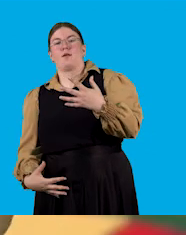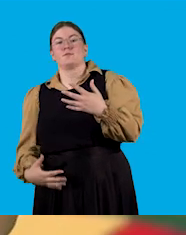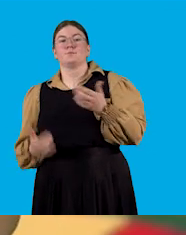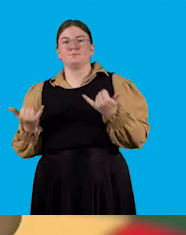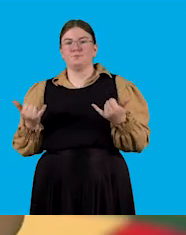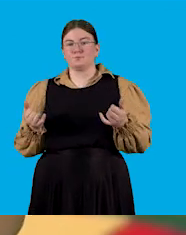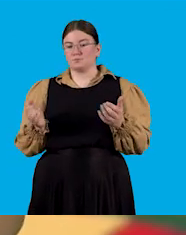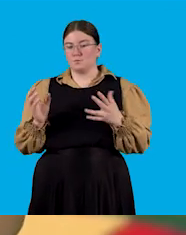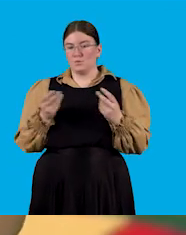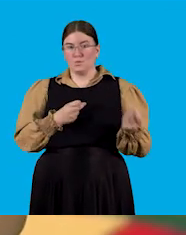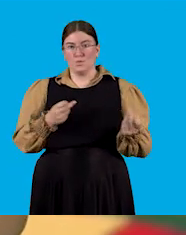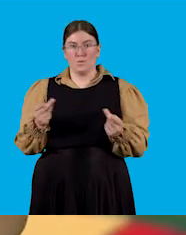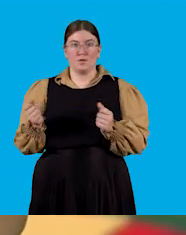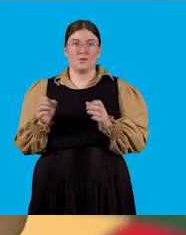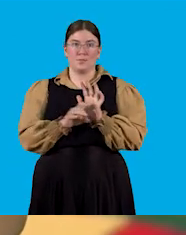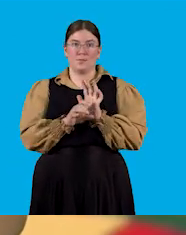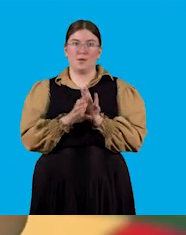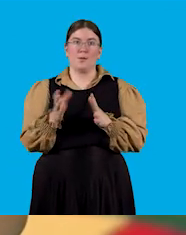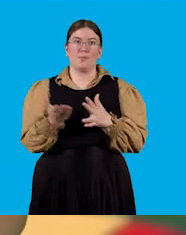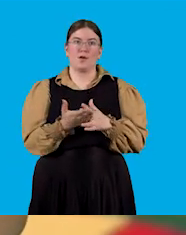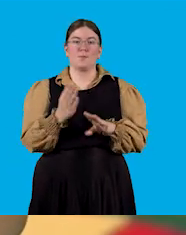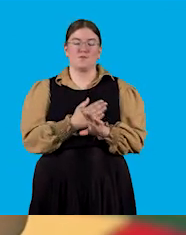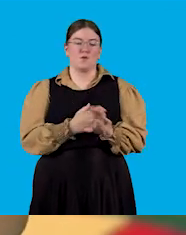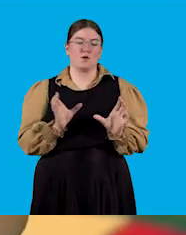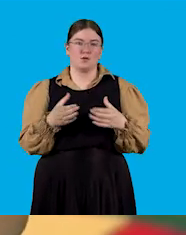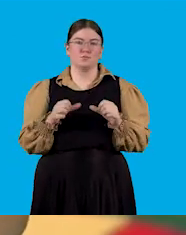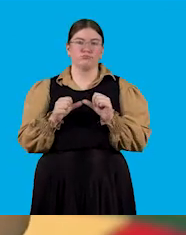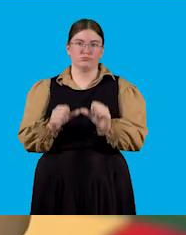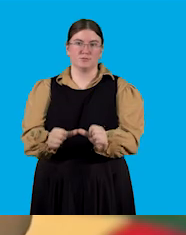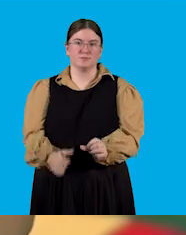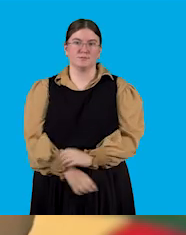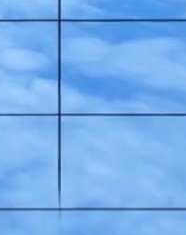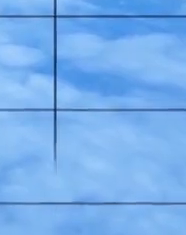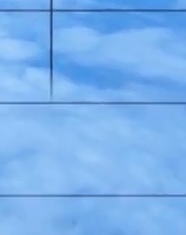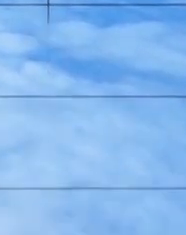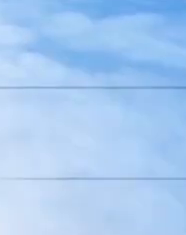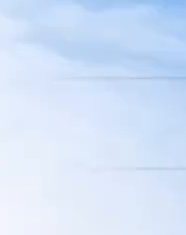Let us go for a quick ad break before we continue with the lesson.